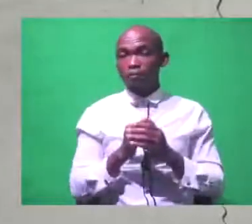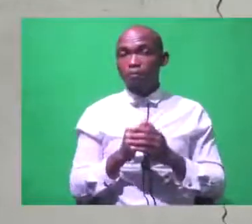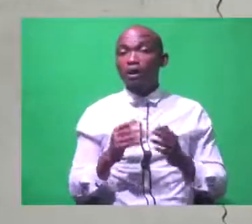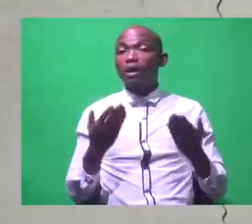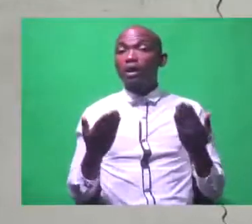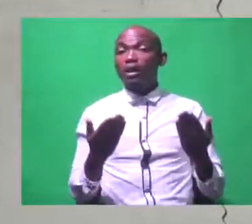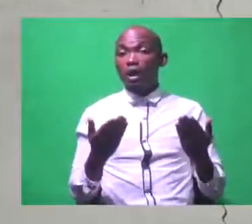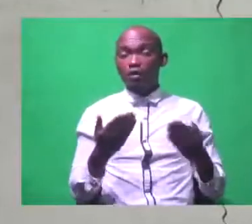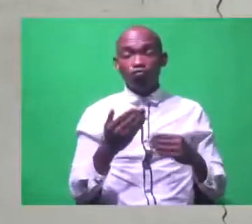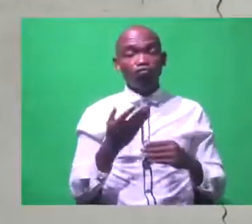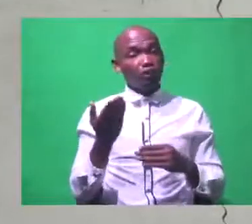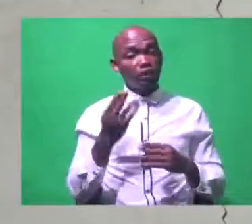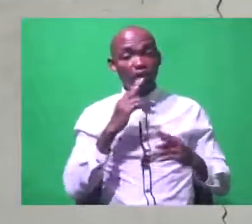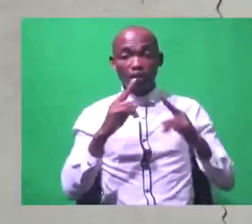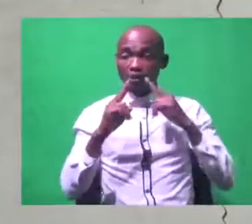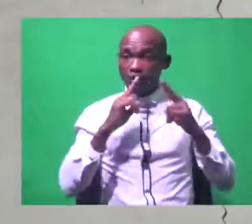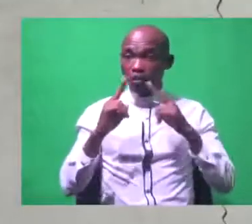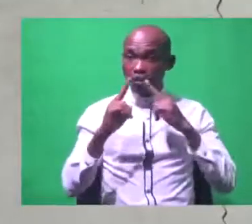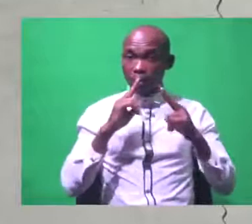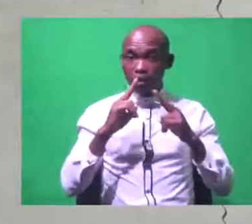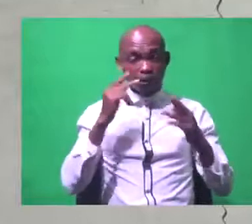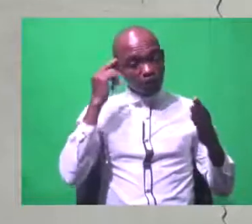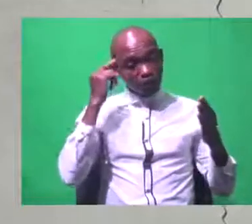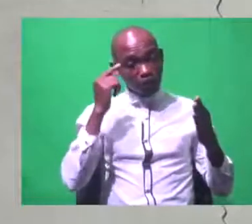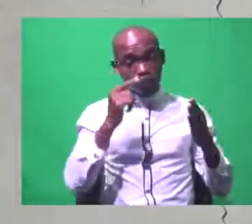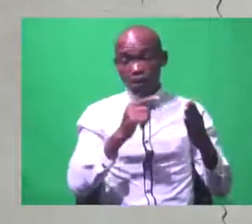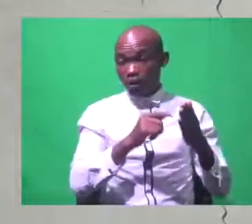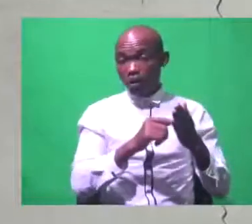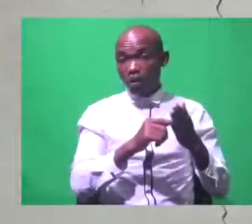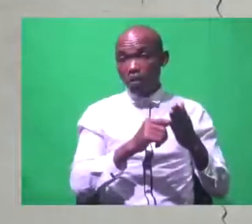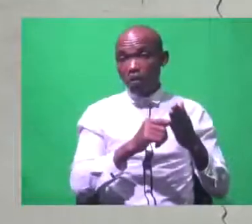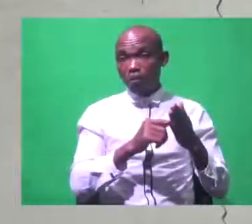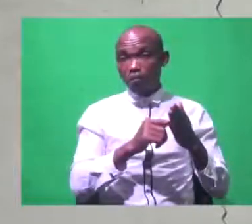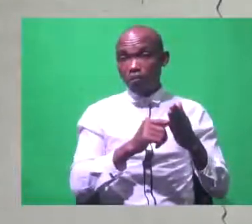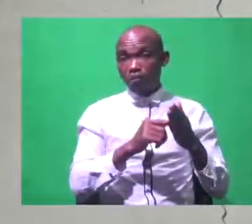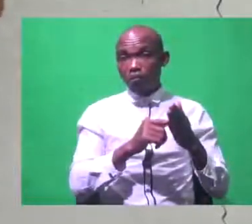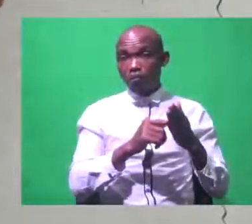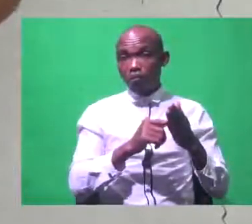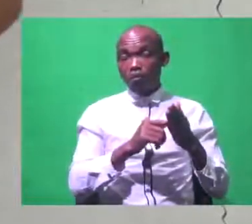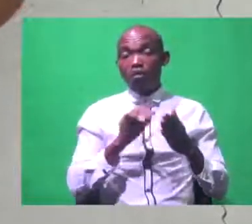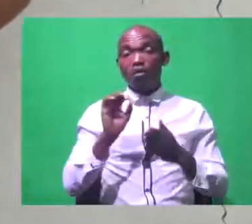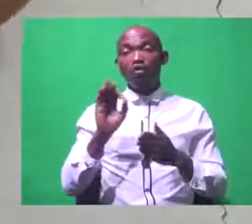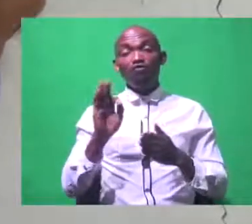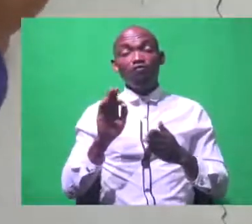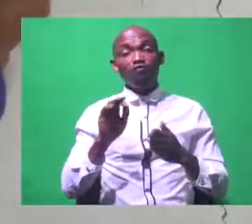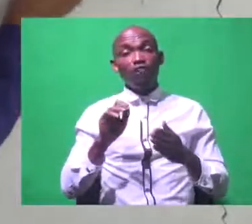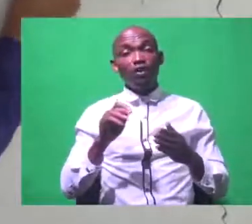Now, let us discuss the meaning of key